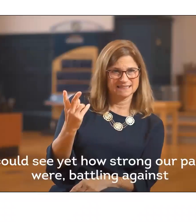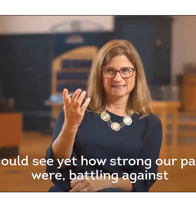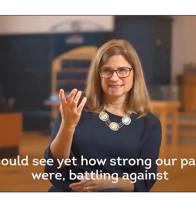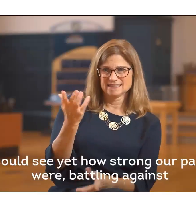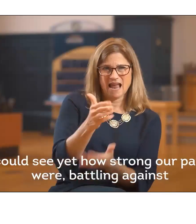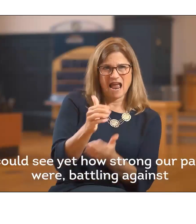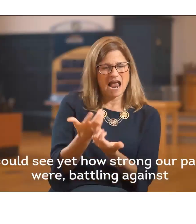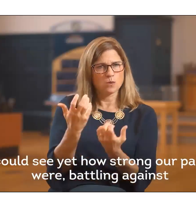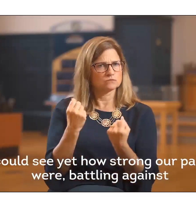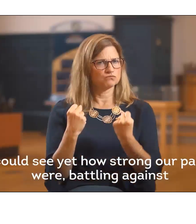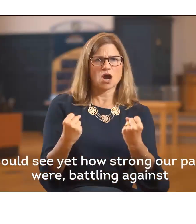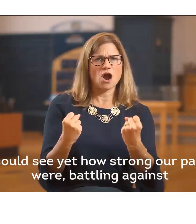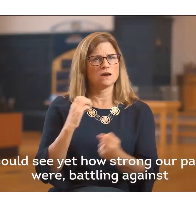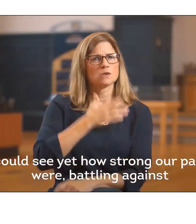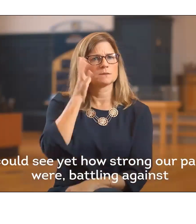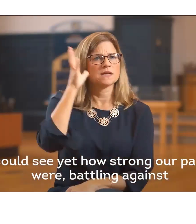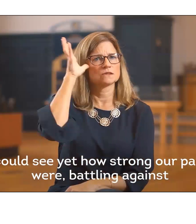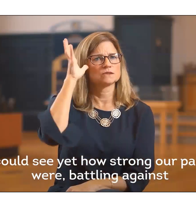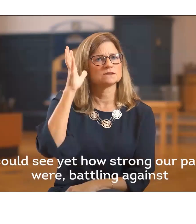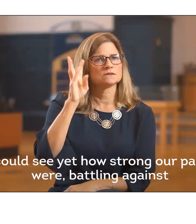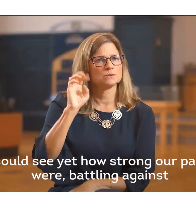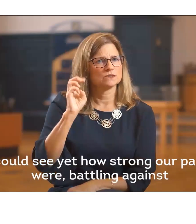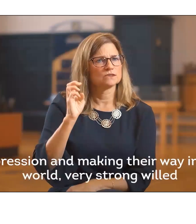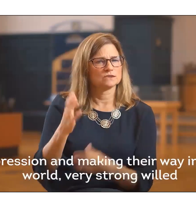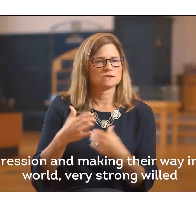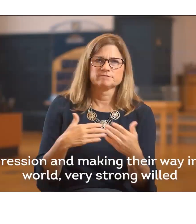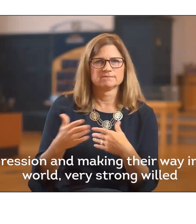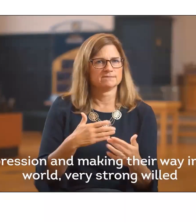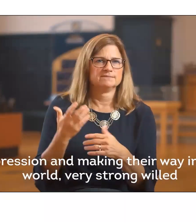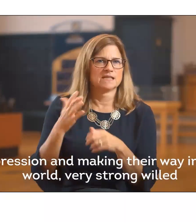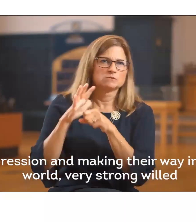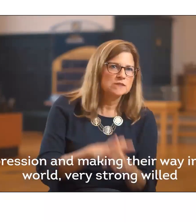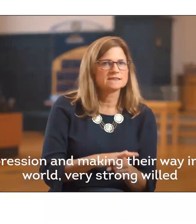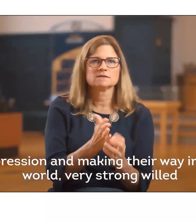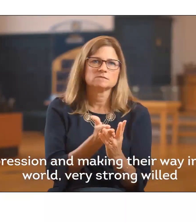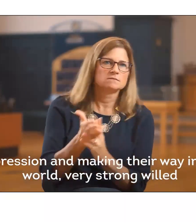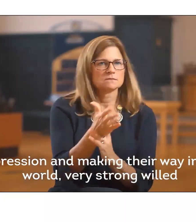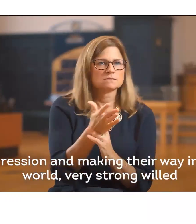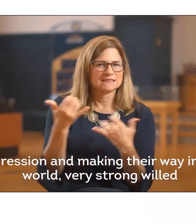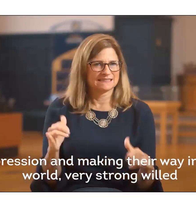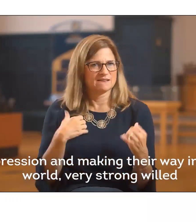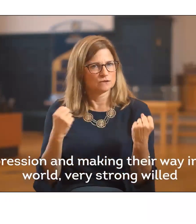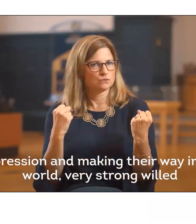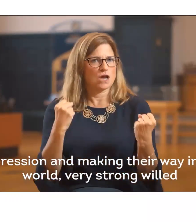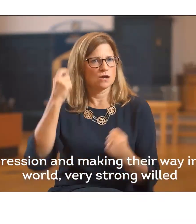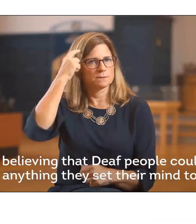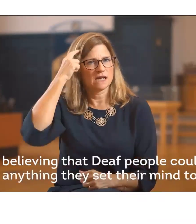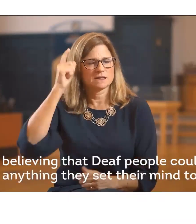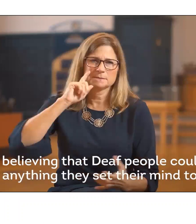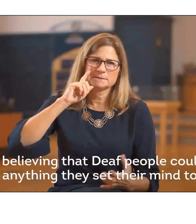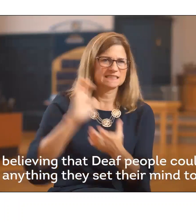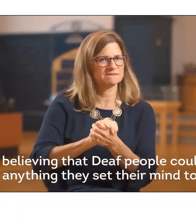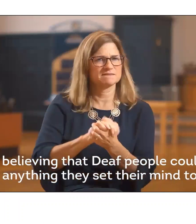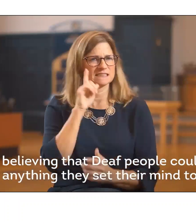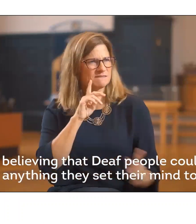And we could see yet how strong our parents were battling against oppression and making their way in the world, very strong-willed and believing that